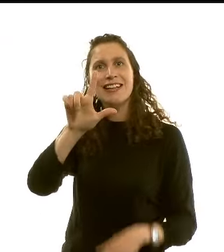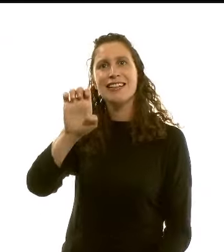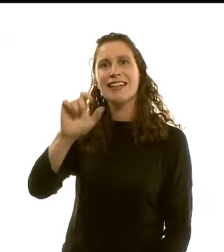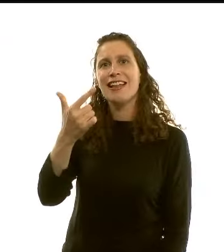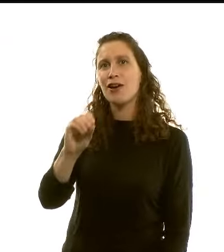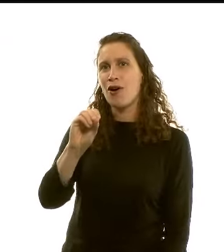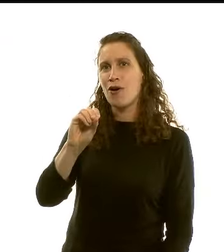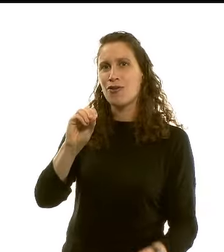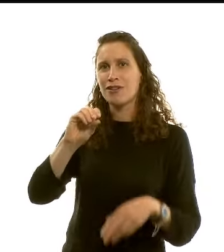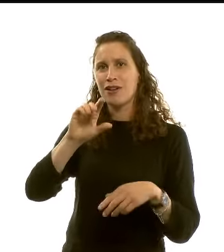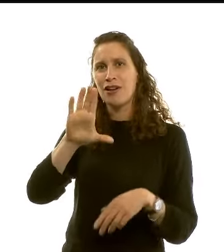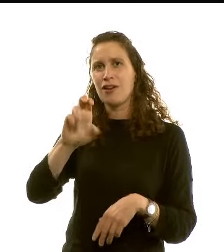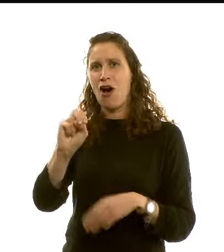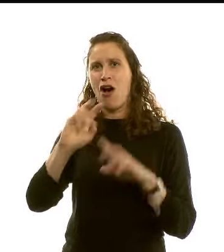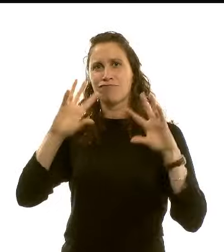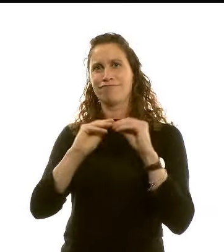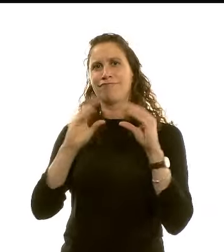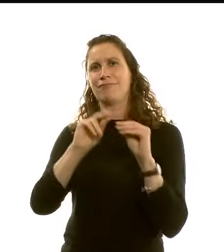2022.